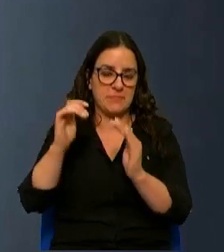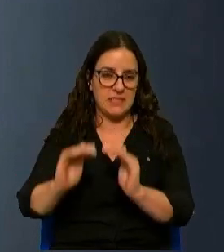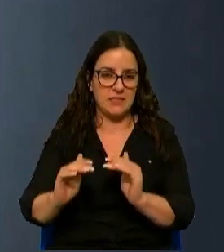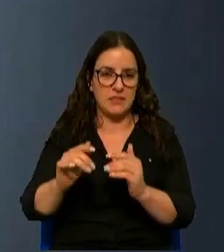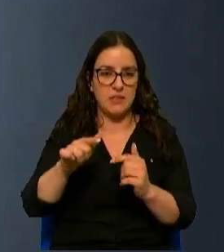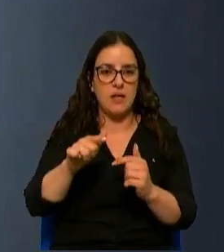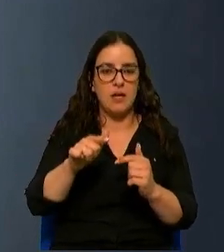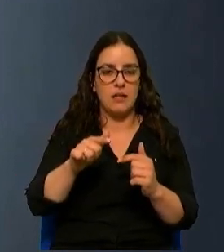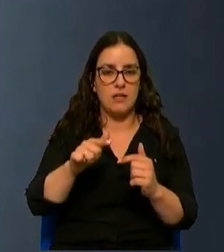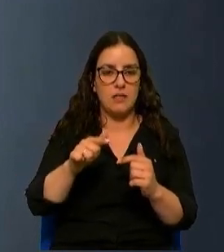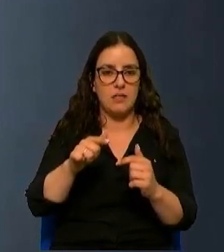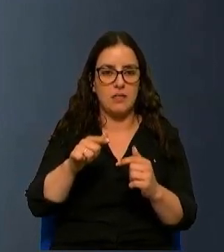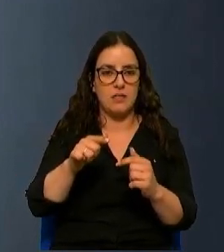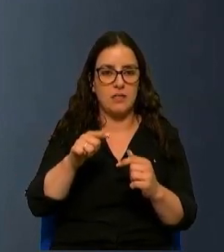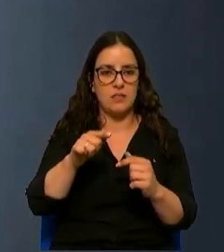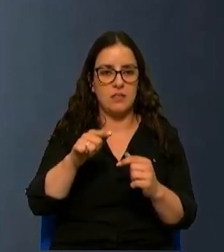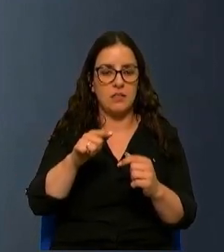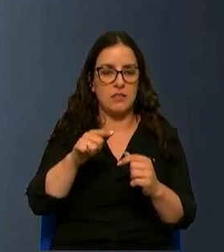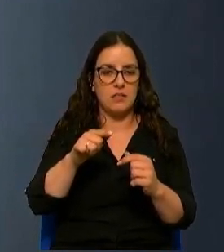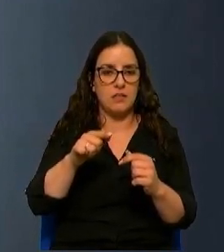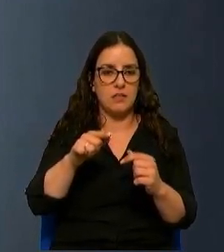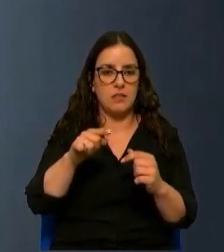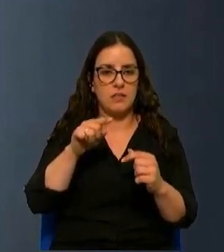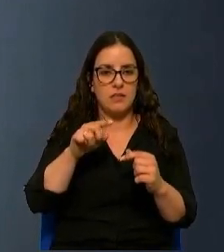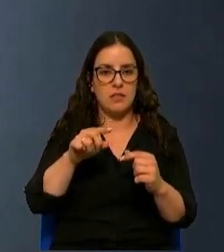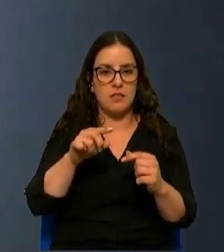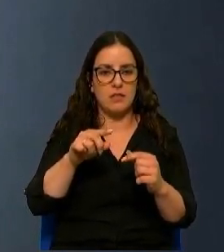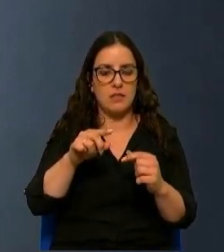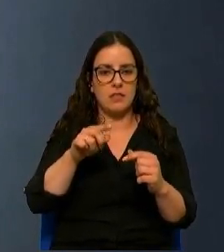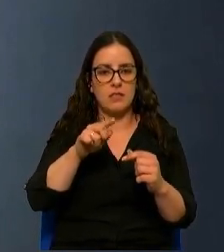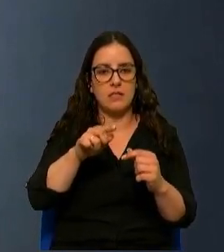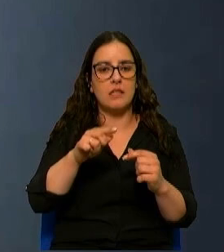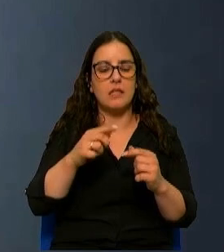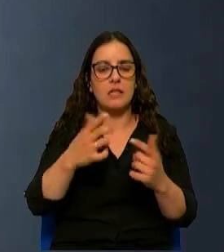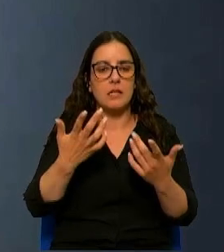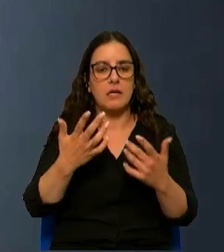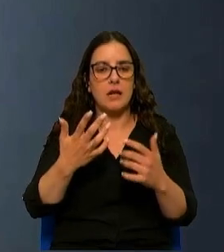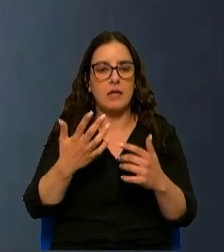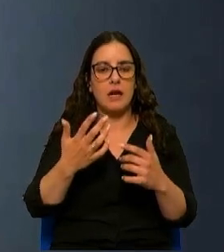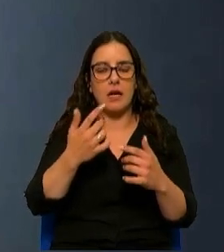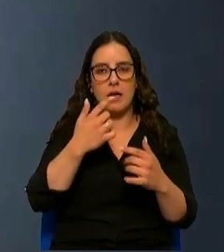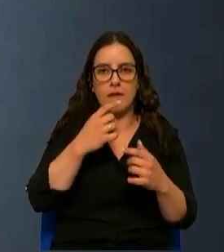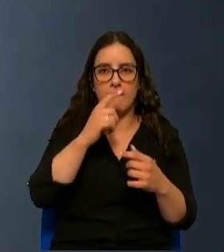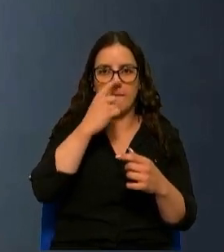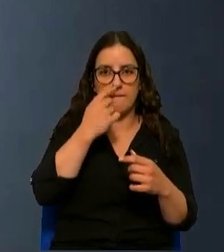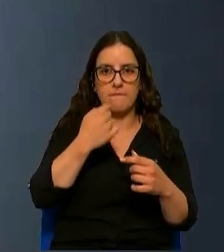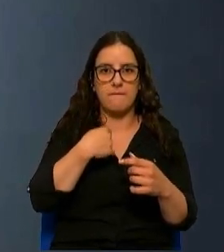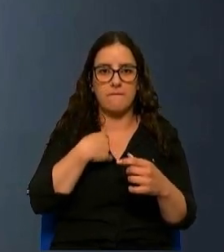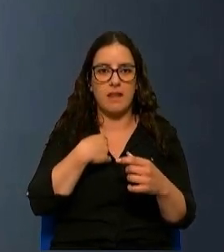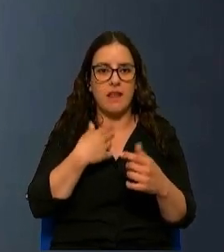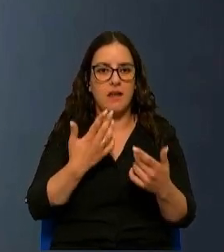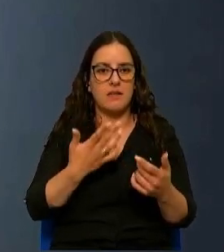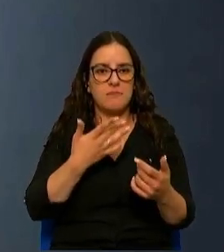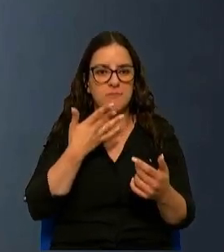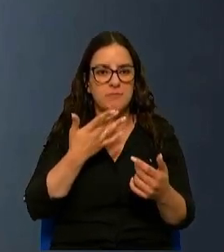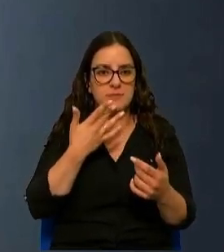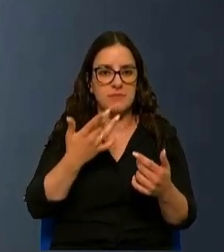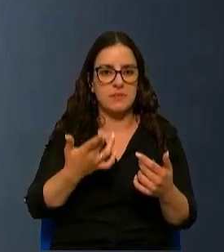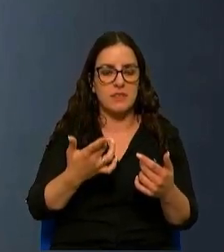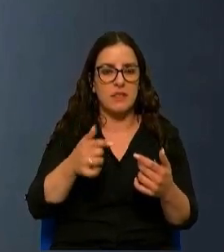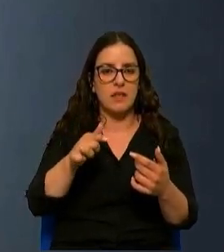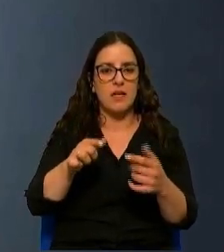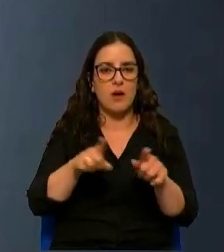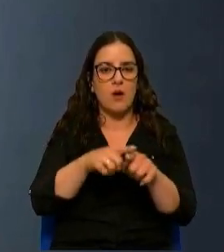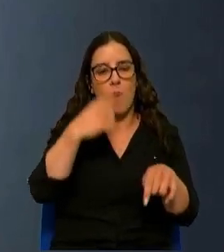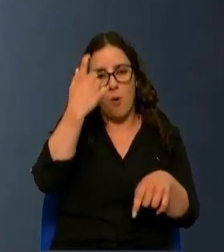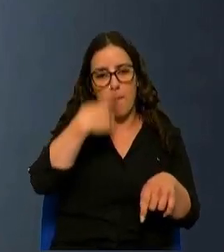vehicles are actually really silly mistakes. These autonomous vehicles are making mistakes that no human would ever make.